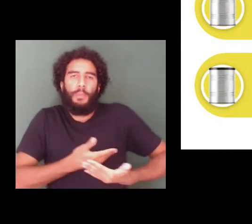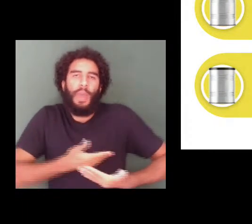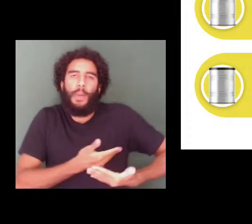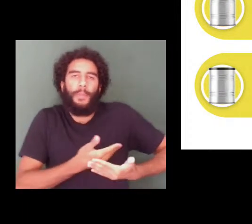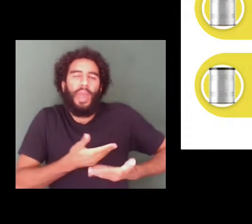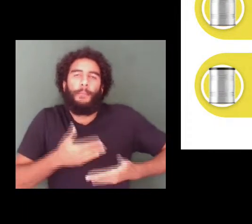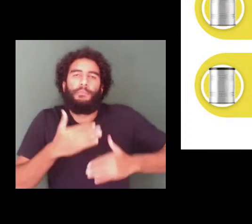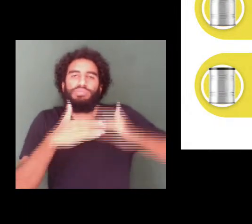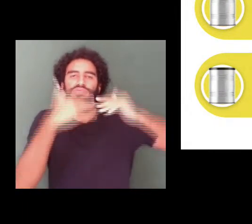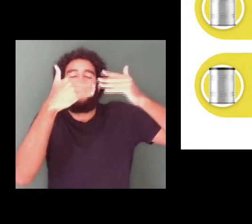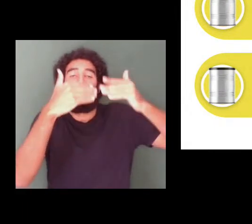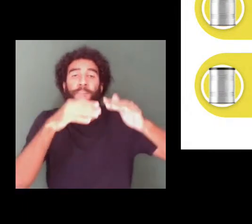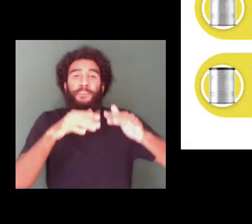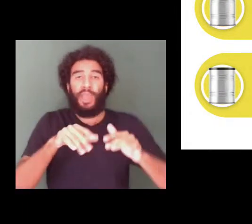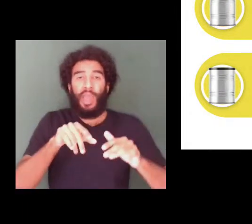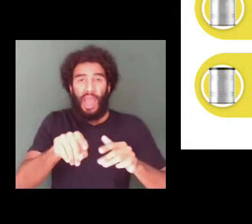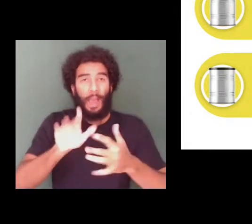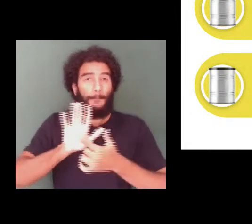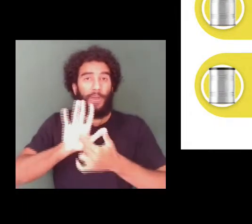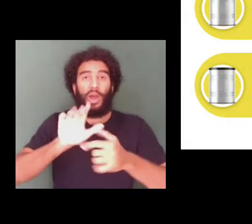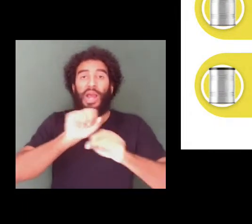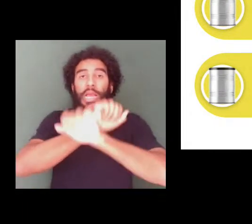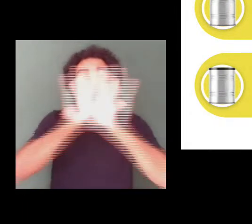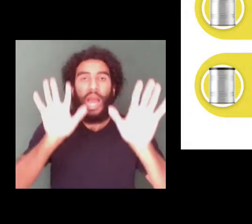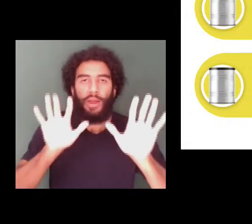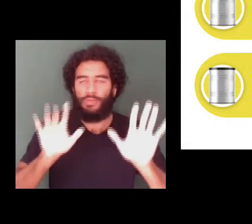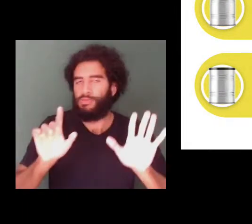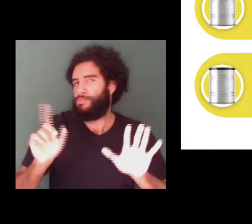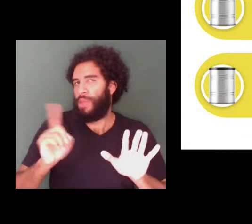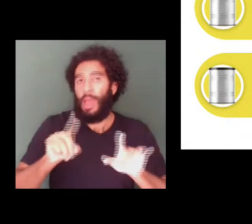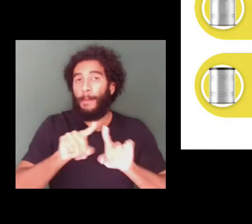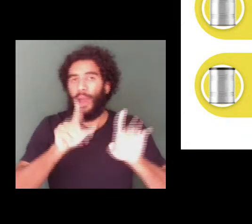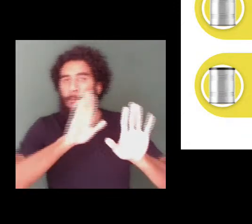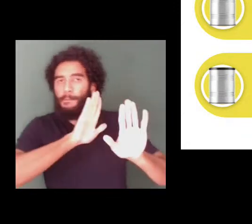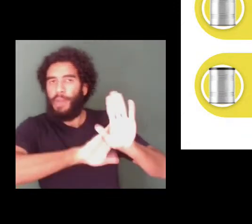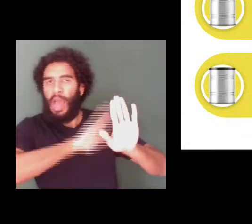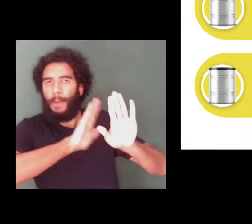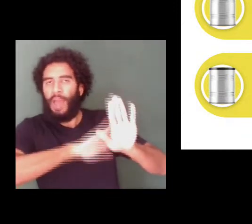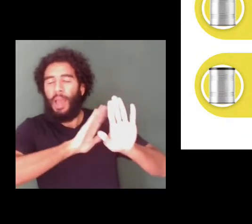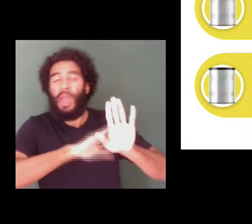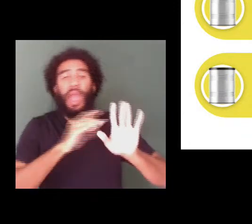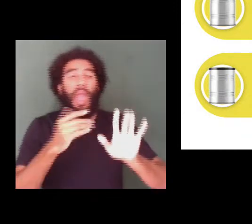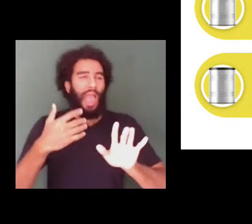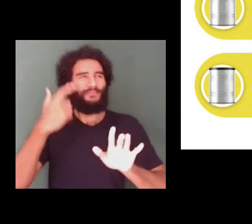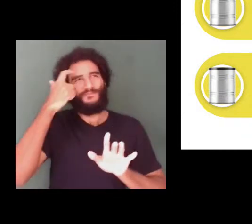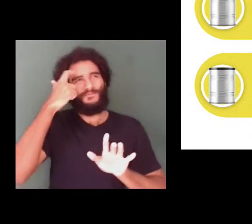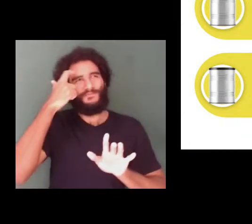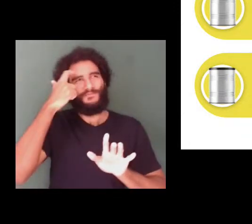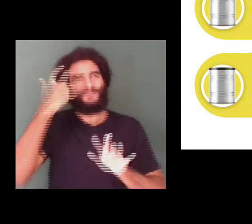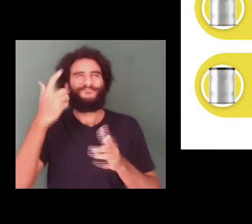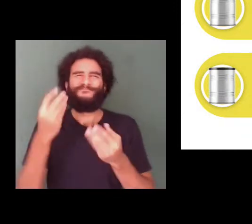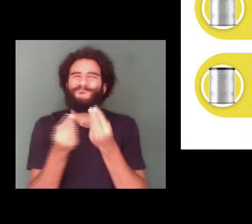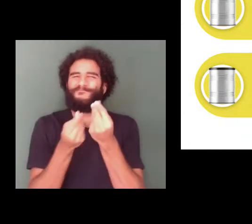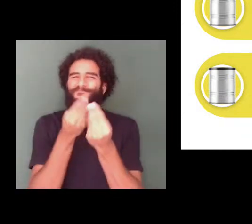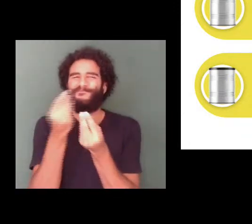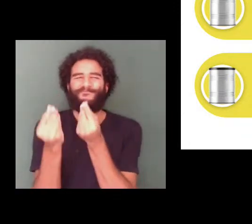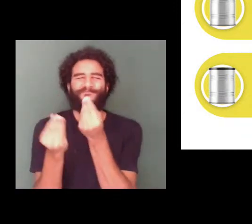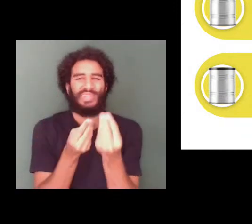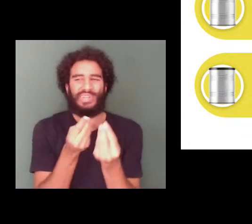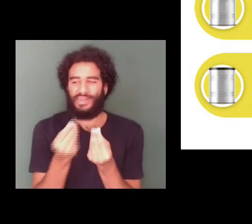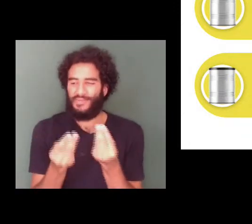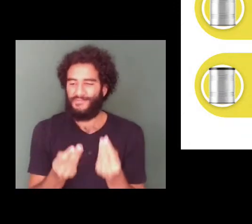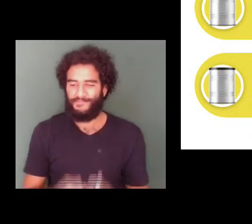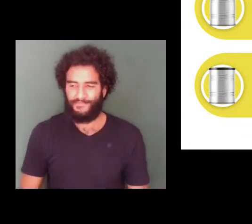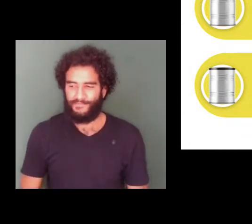conniving ways that they pass laws, or they pass through the laws that say, are you lying to people? Well, we're not quite lying to